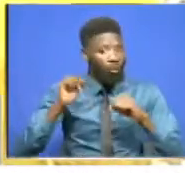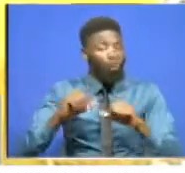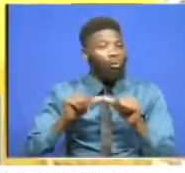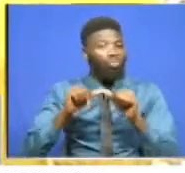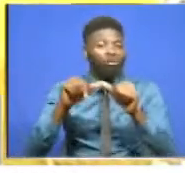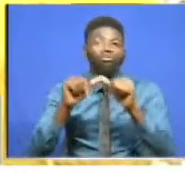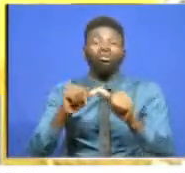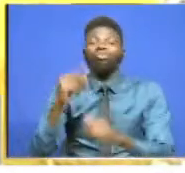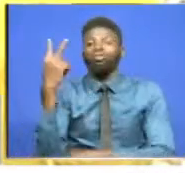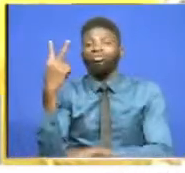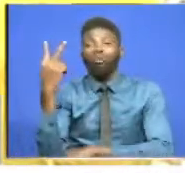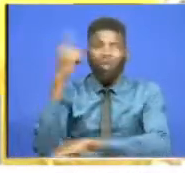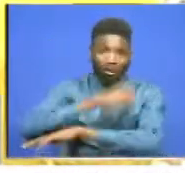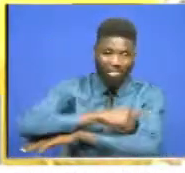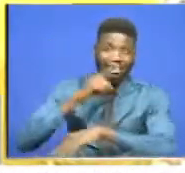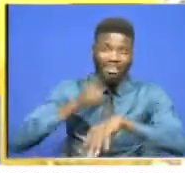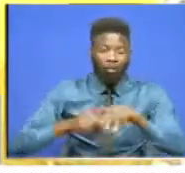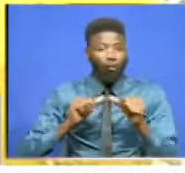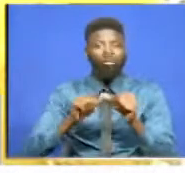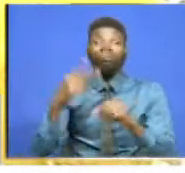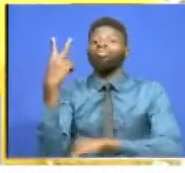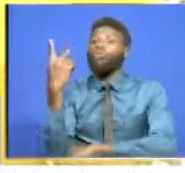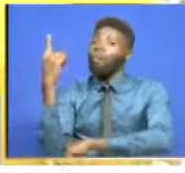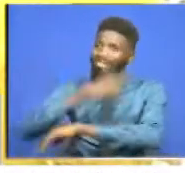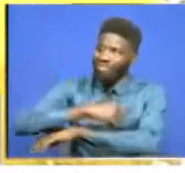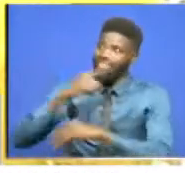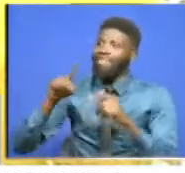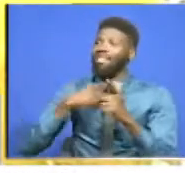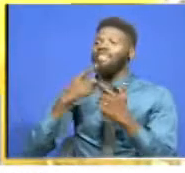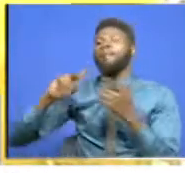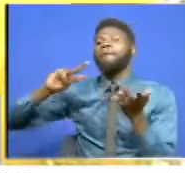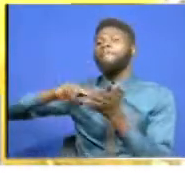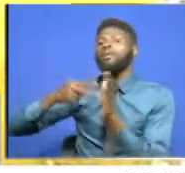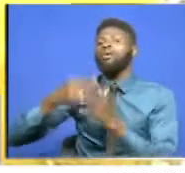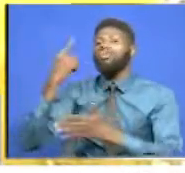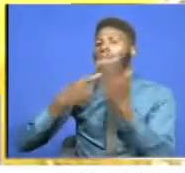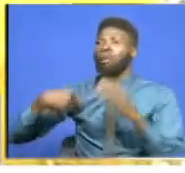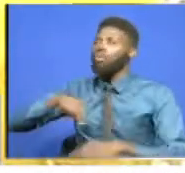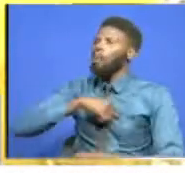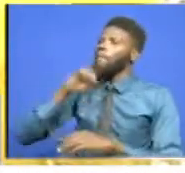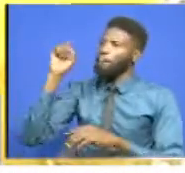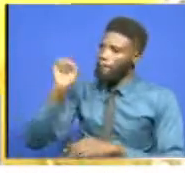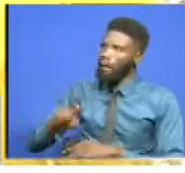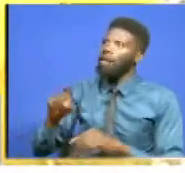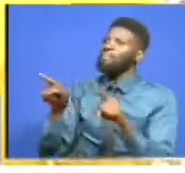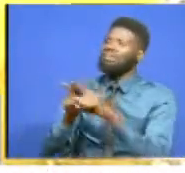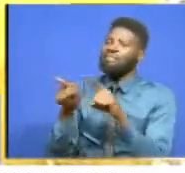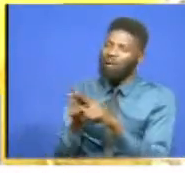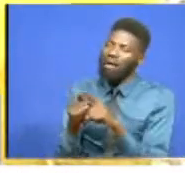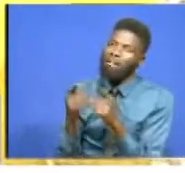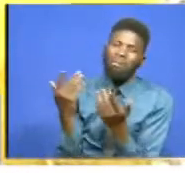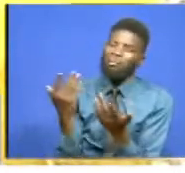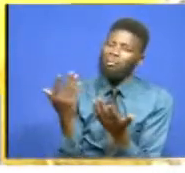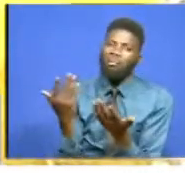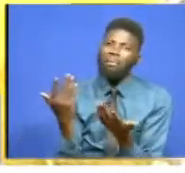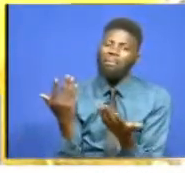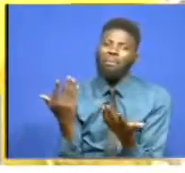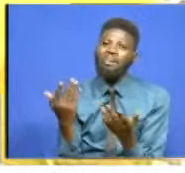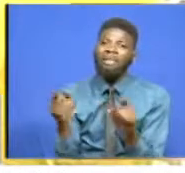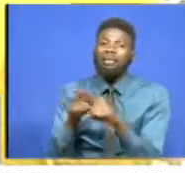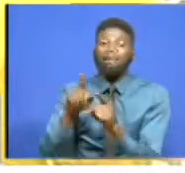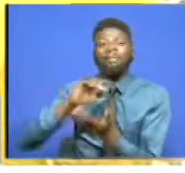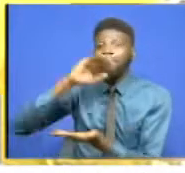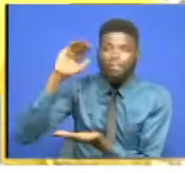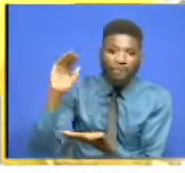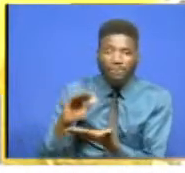2 days. If we maintain 2 days, then it means we have to, you know, spread the business that there is for into the remaining